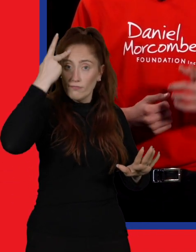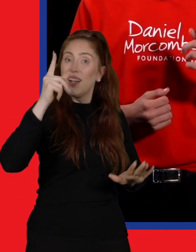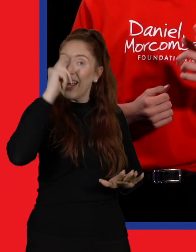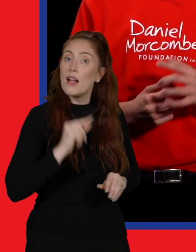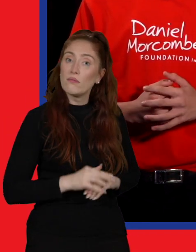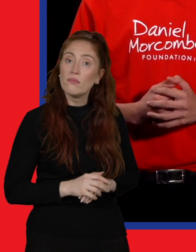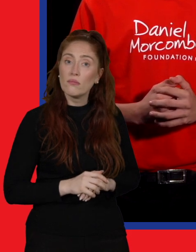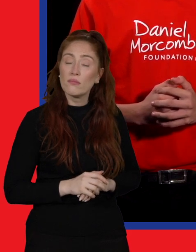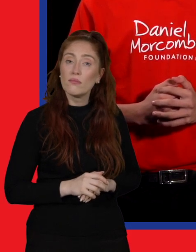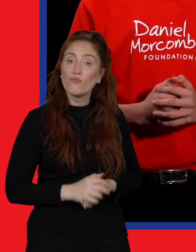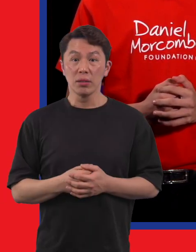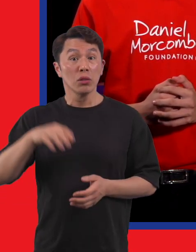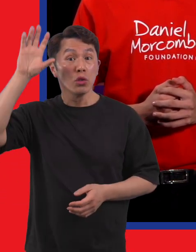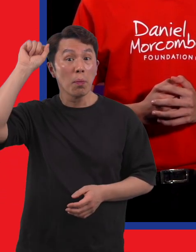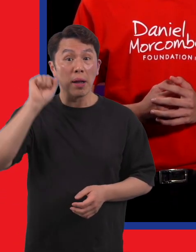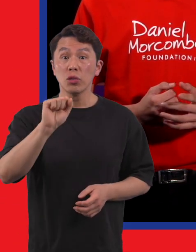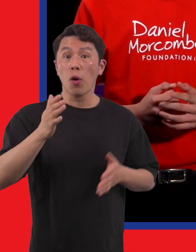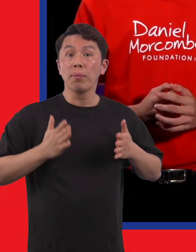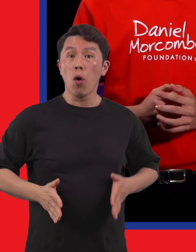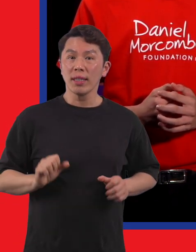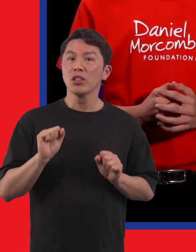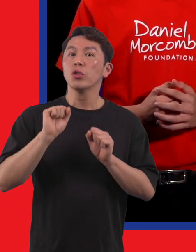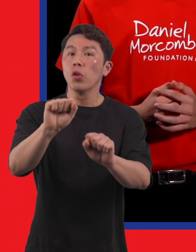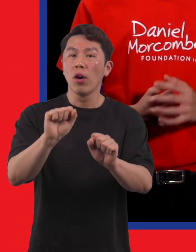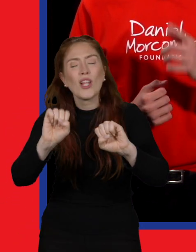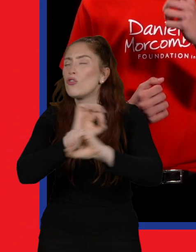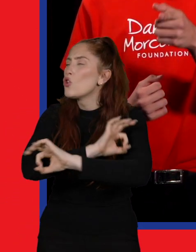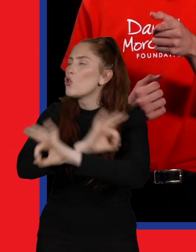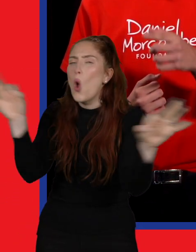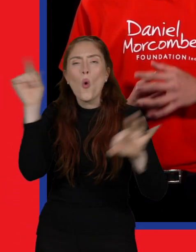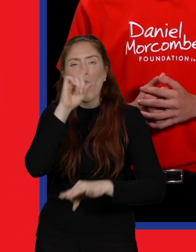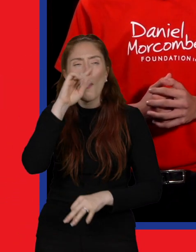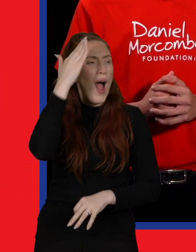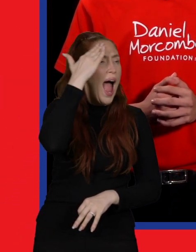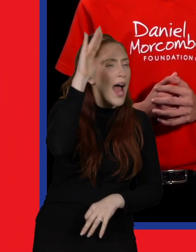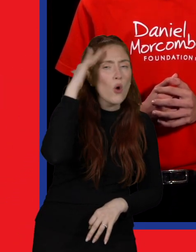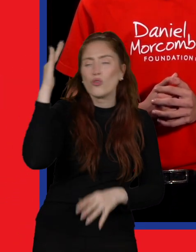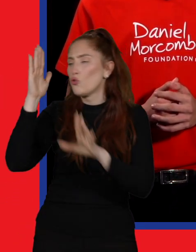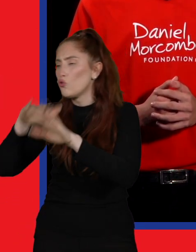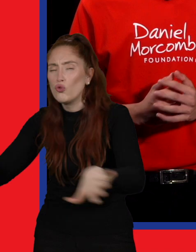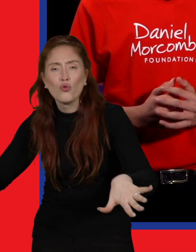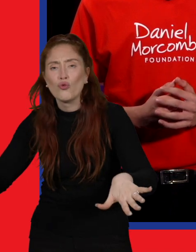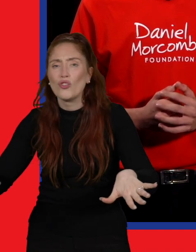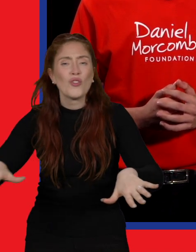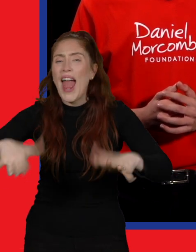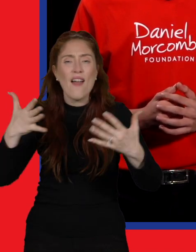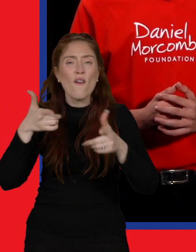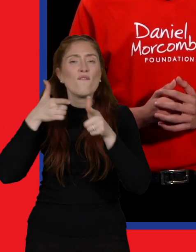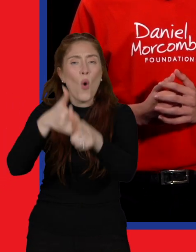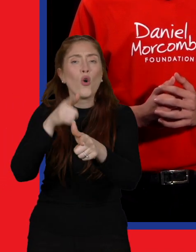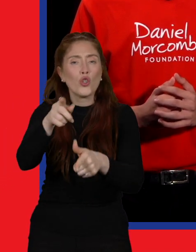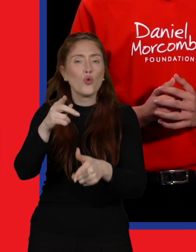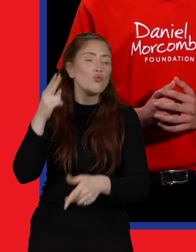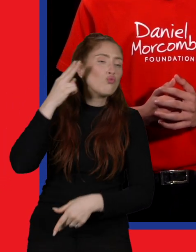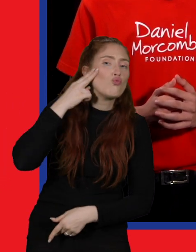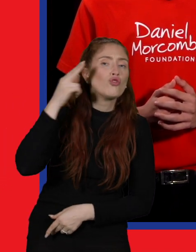can always stop and change your mind. Remember, your body belongs to you, and no one, including adults, should ever make